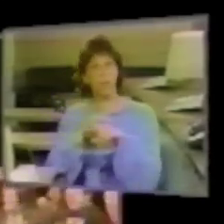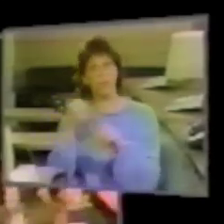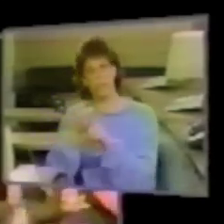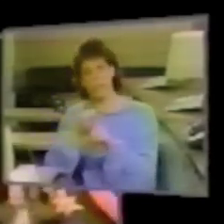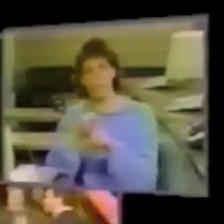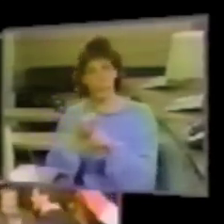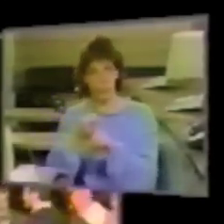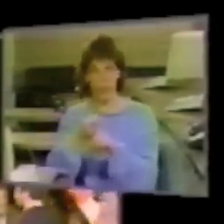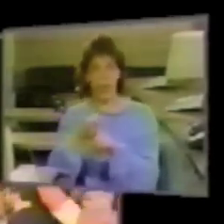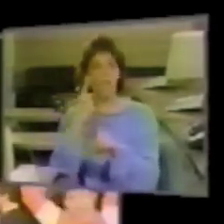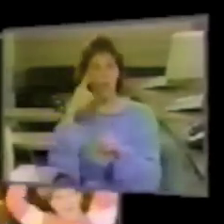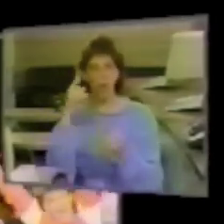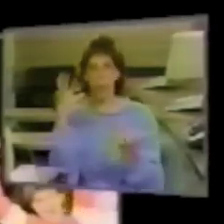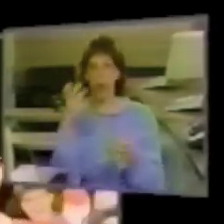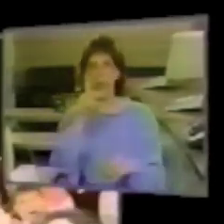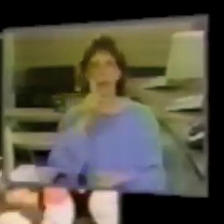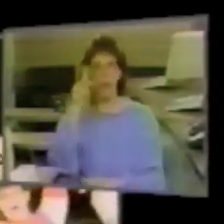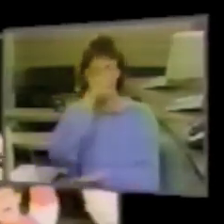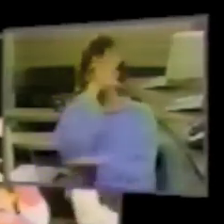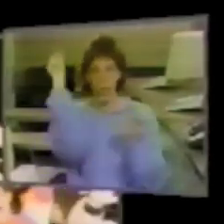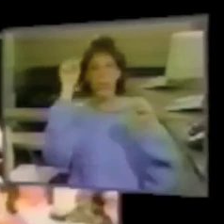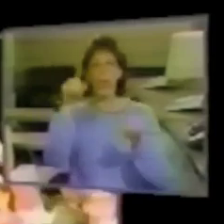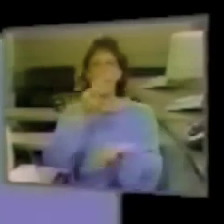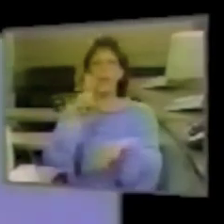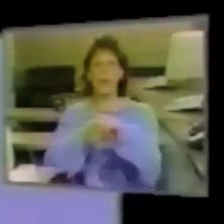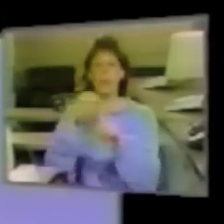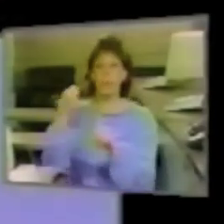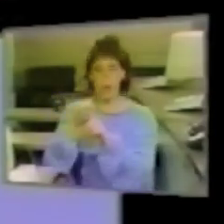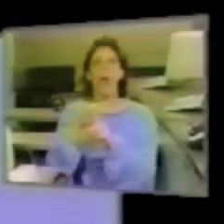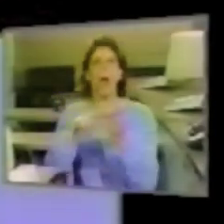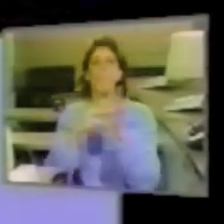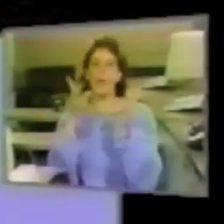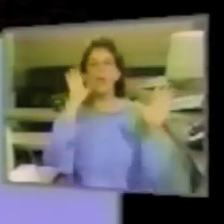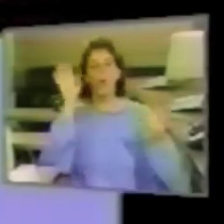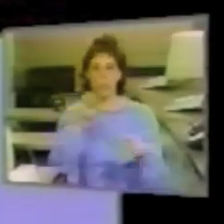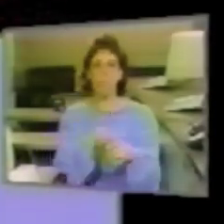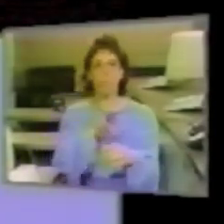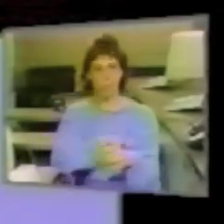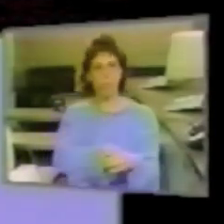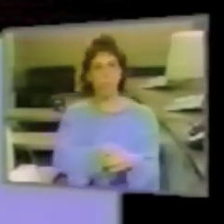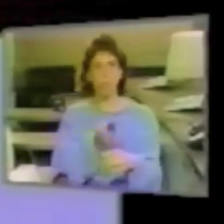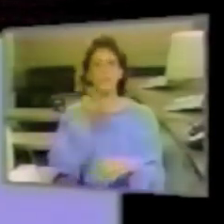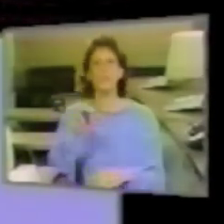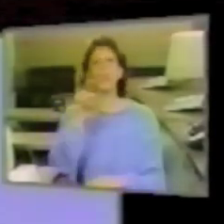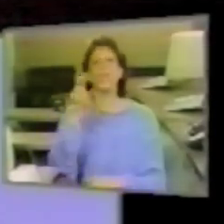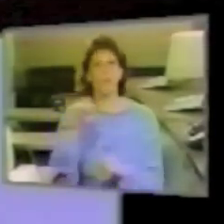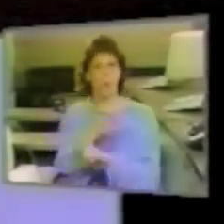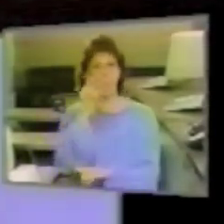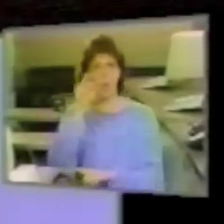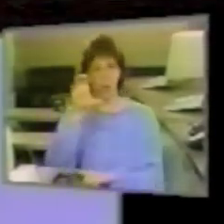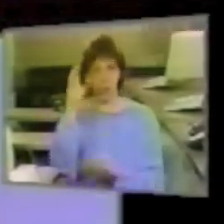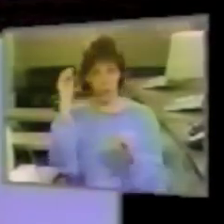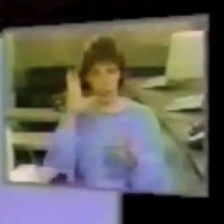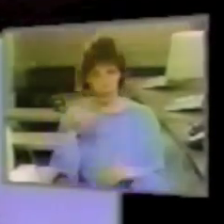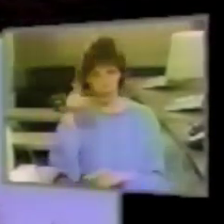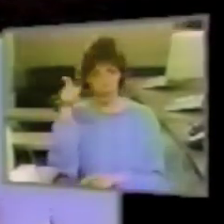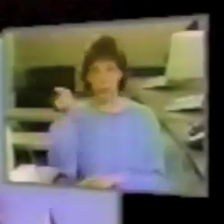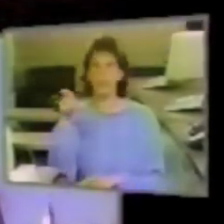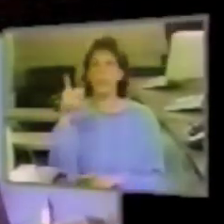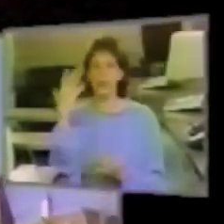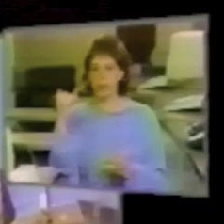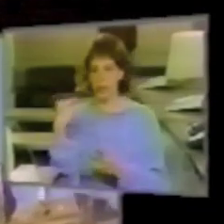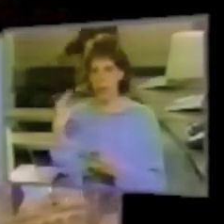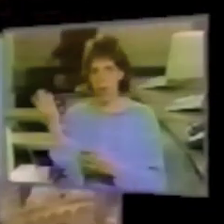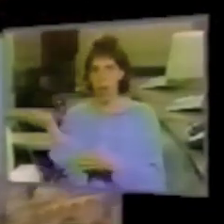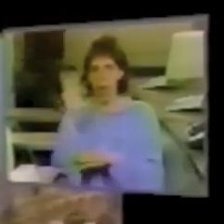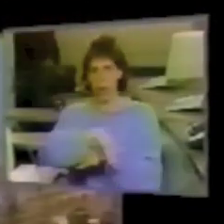of Gallaudet that convinced her it was time to go. The North Carolina educator spent all day Thursday trying to break down the barriers